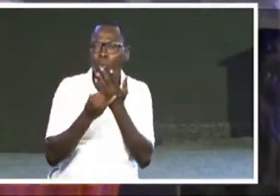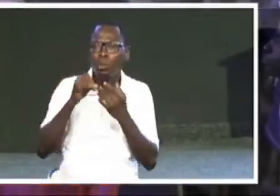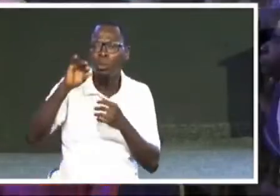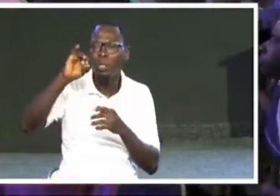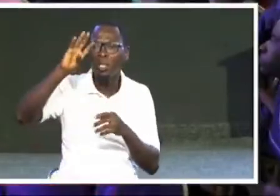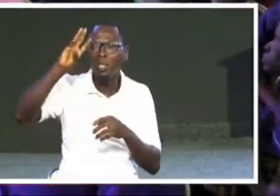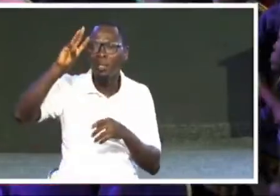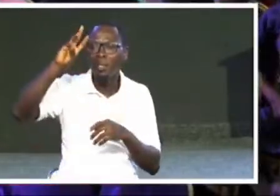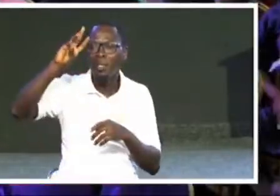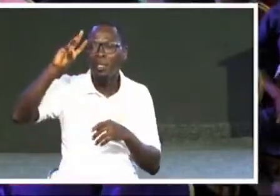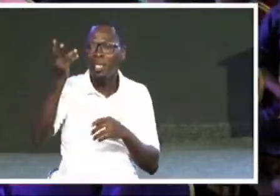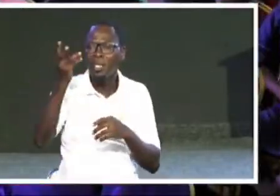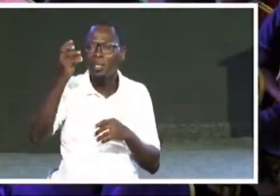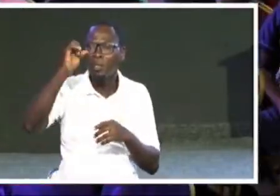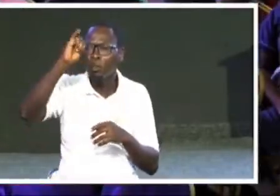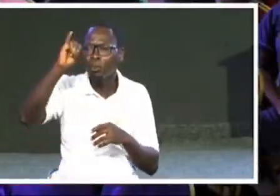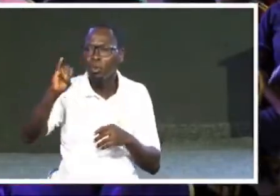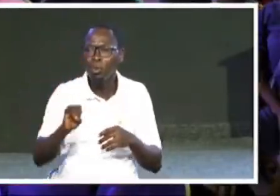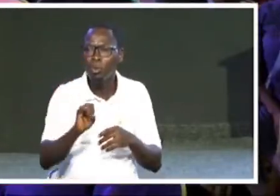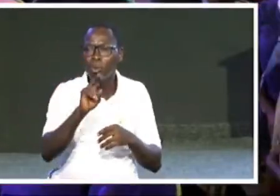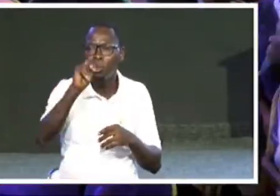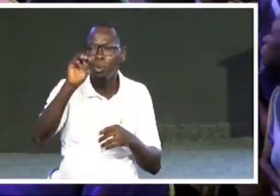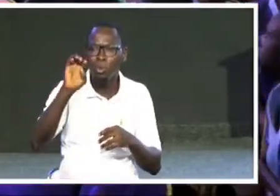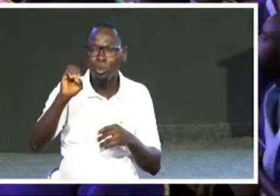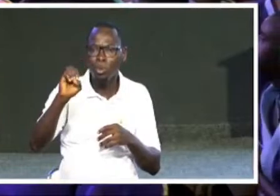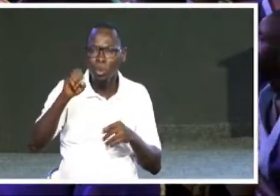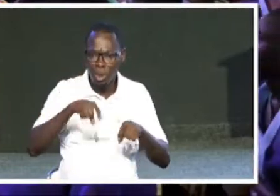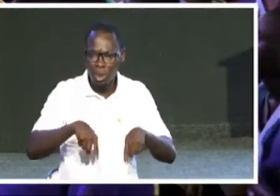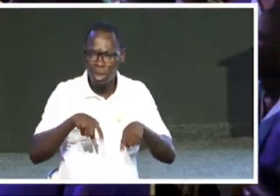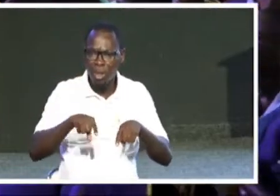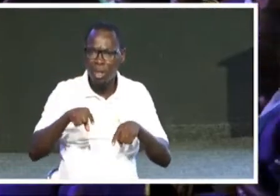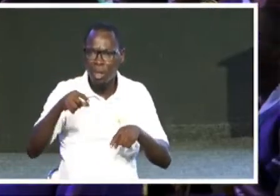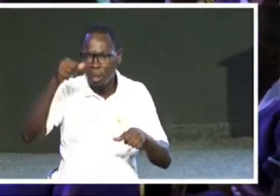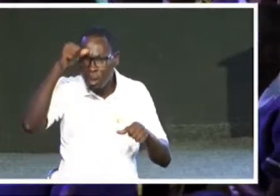this. What happened on 6th of June this year?